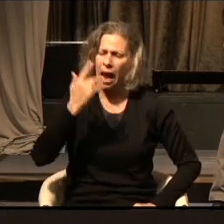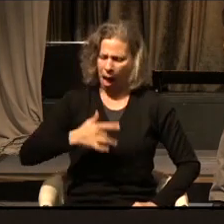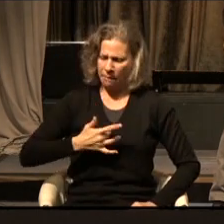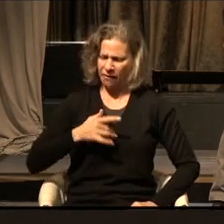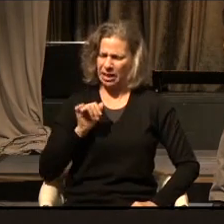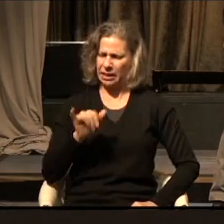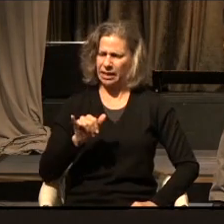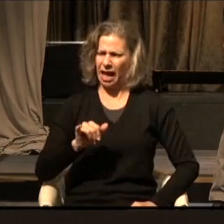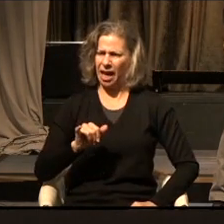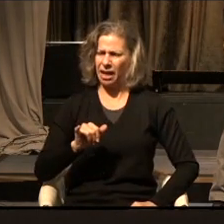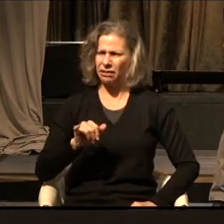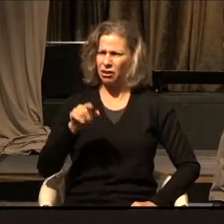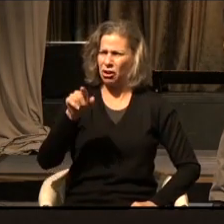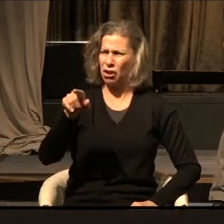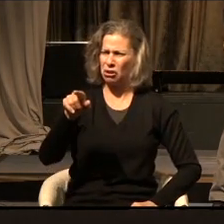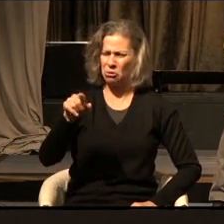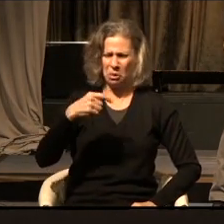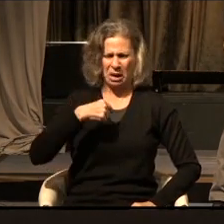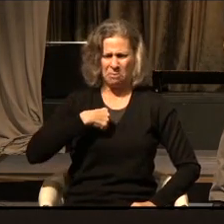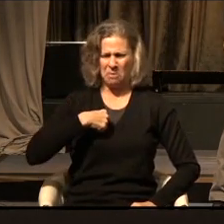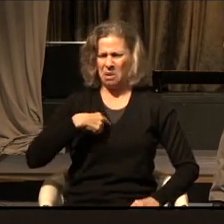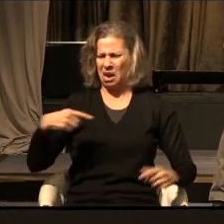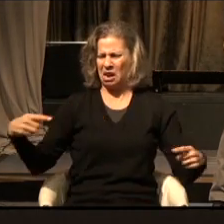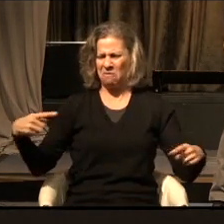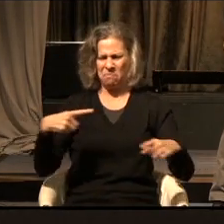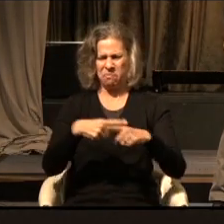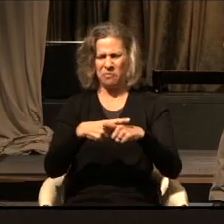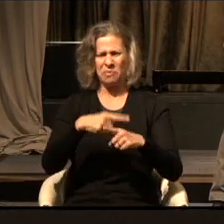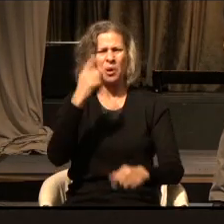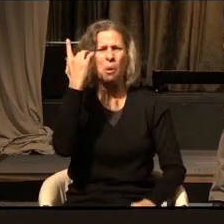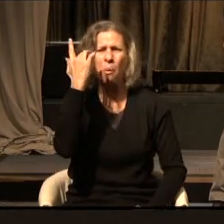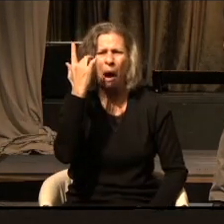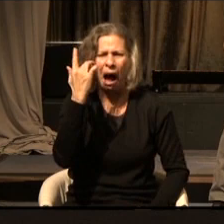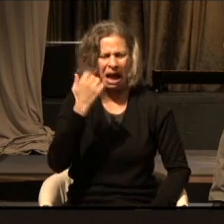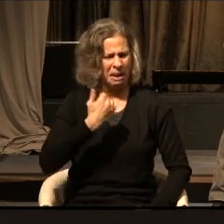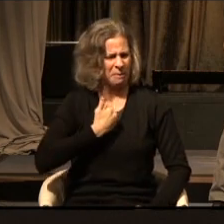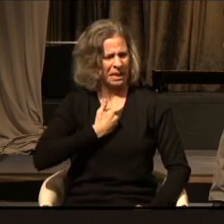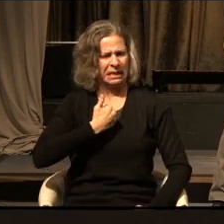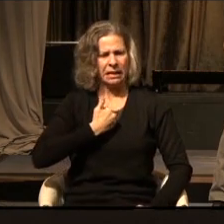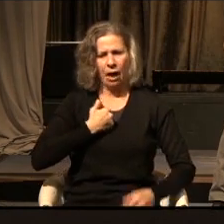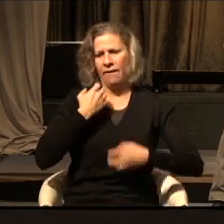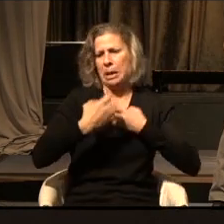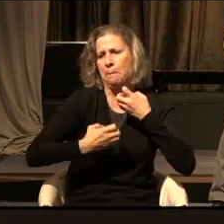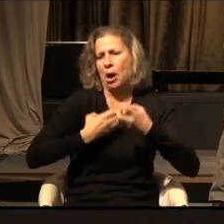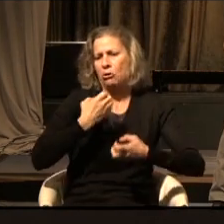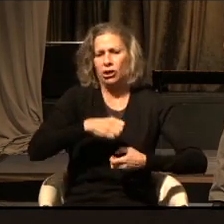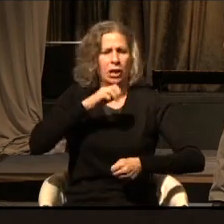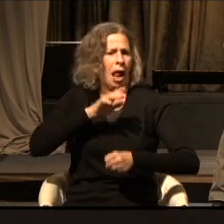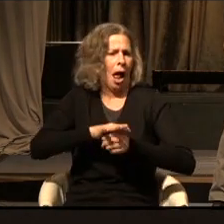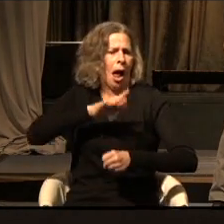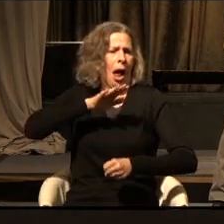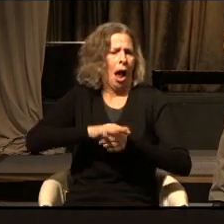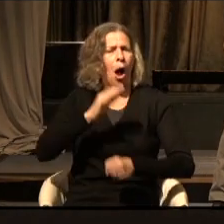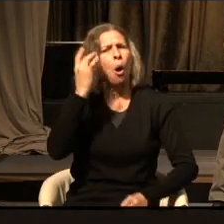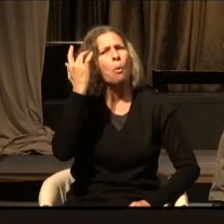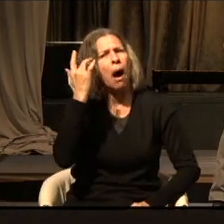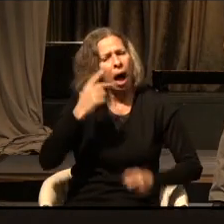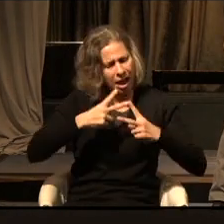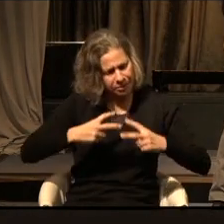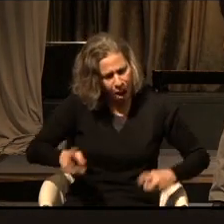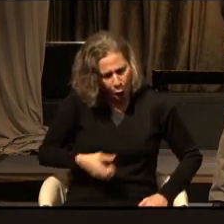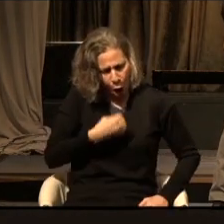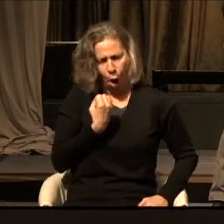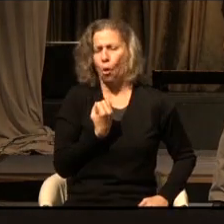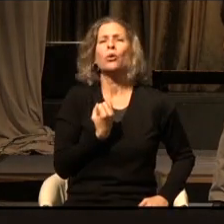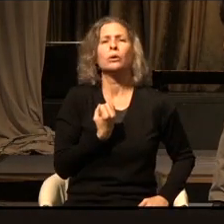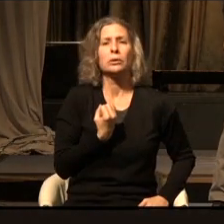she doesn't see my point of view. I wonder why I'm getting so emotional about this particular topic. We